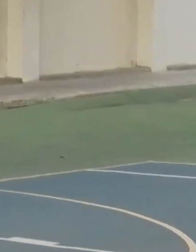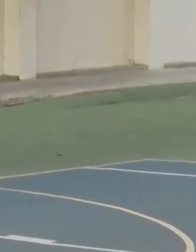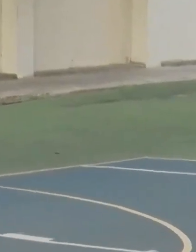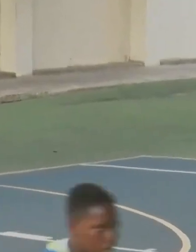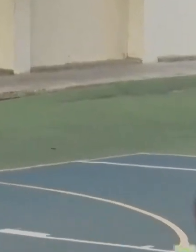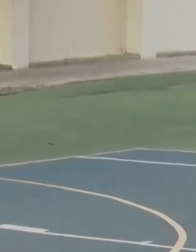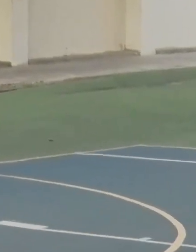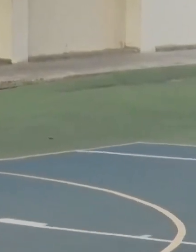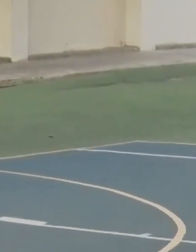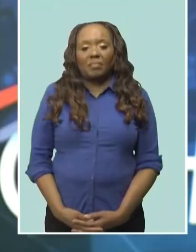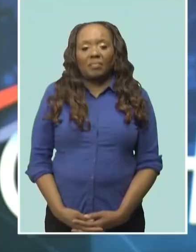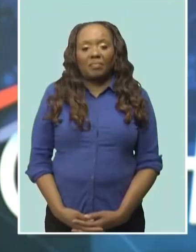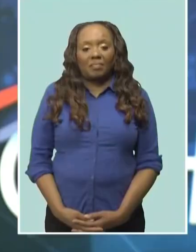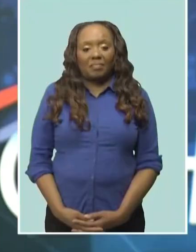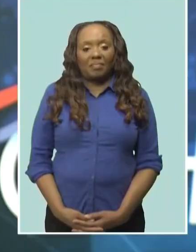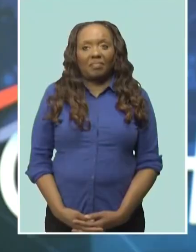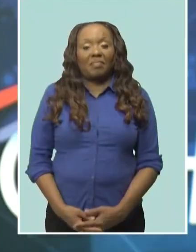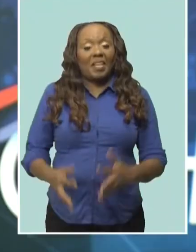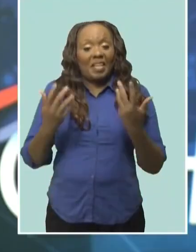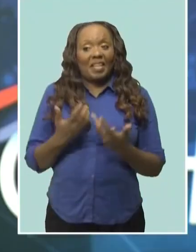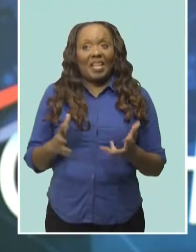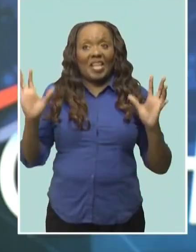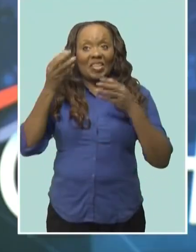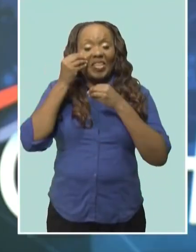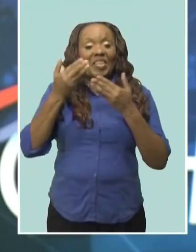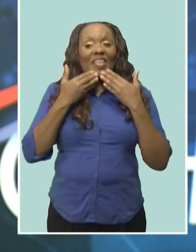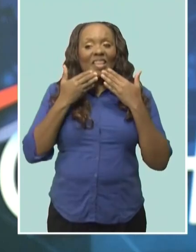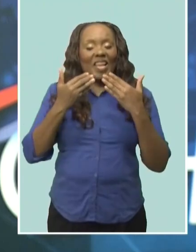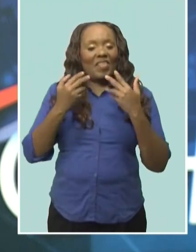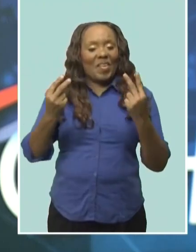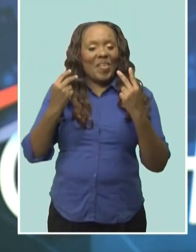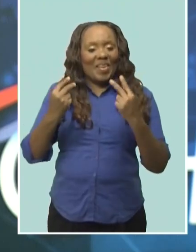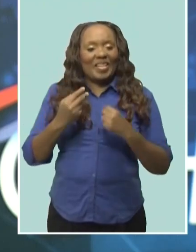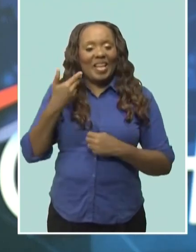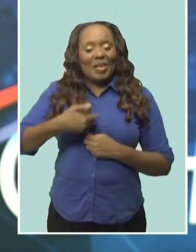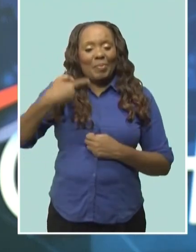64-10. Well, that's our time tonight. Thank you for spending it